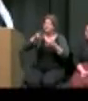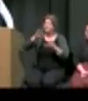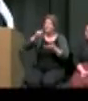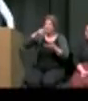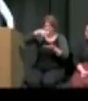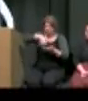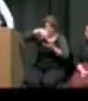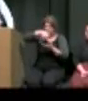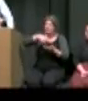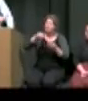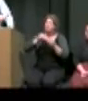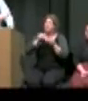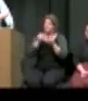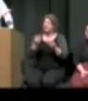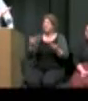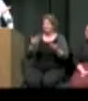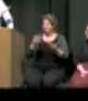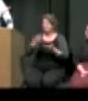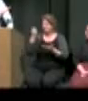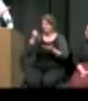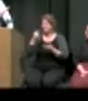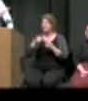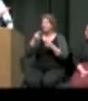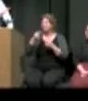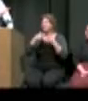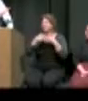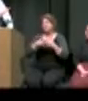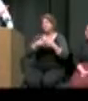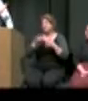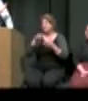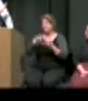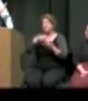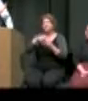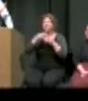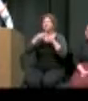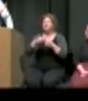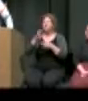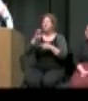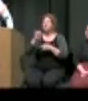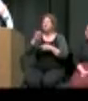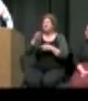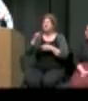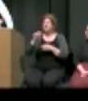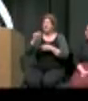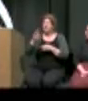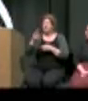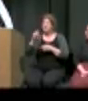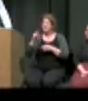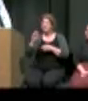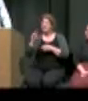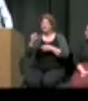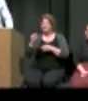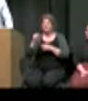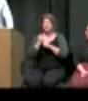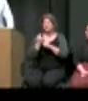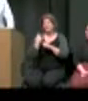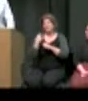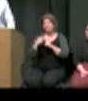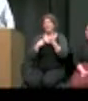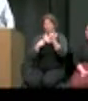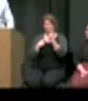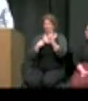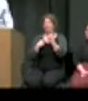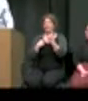year. But these green machines, they're just excavators, but we call them Cinnabogans. So last year we only had one of